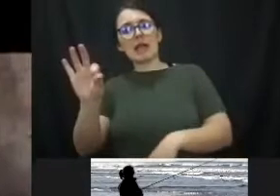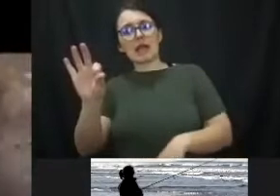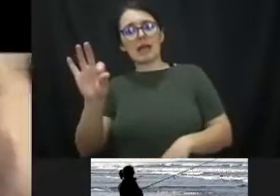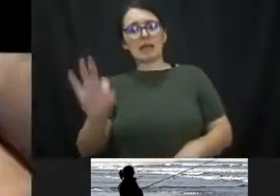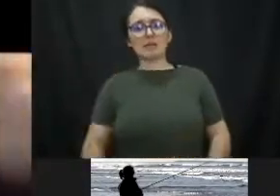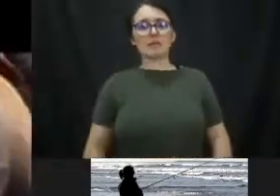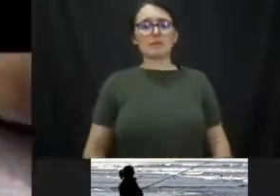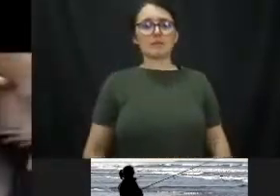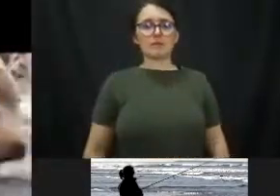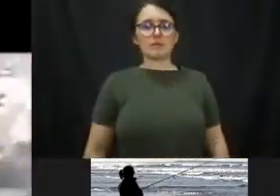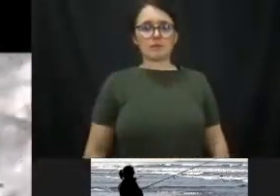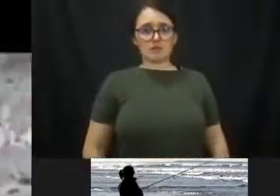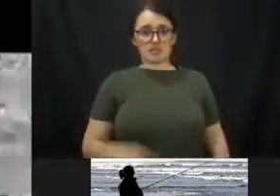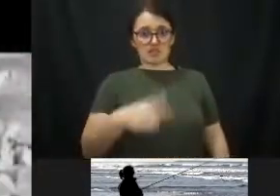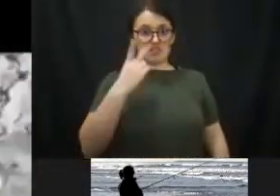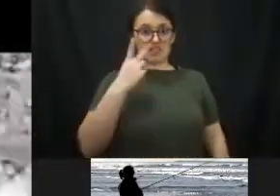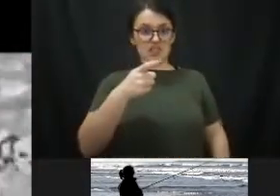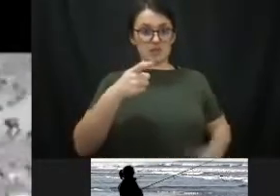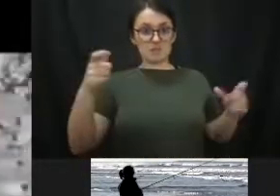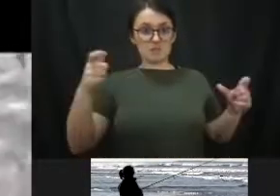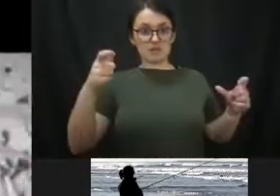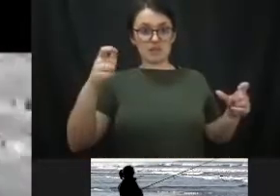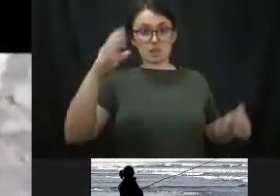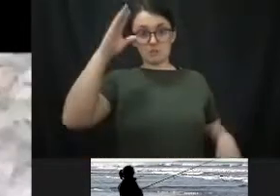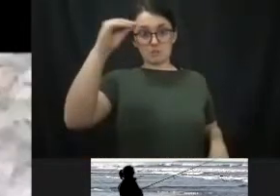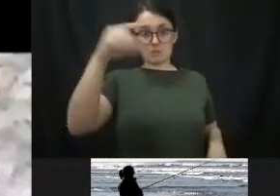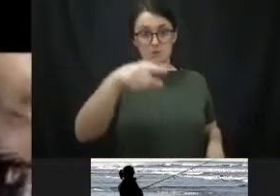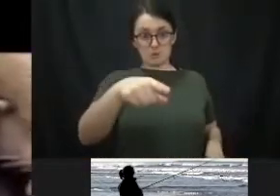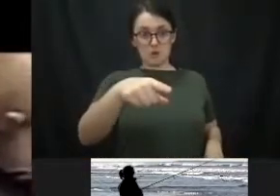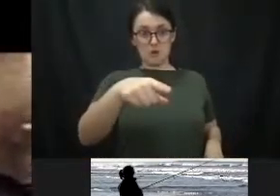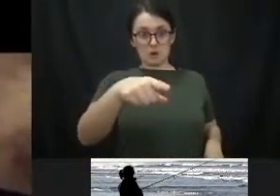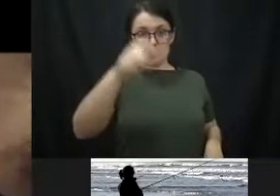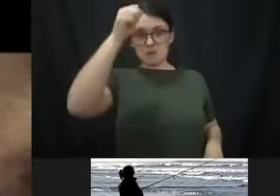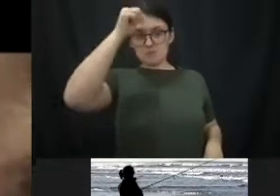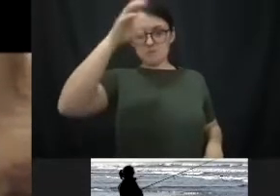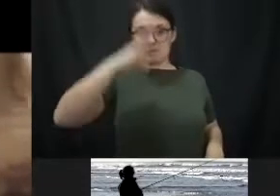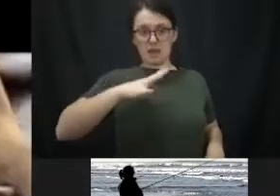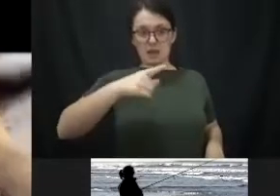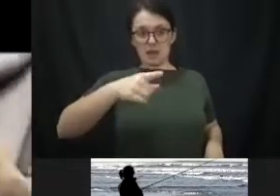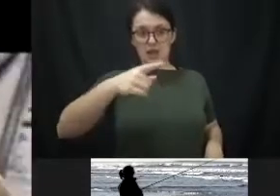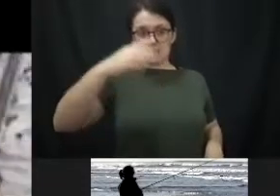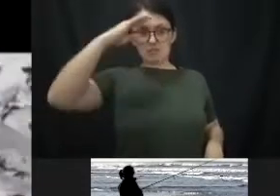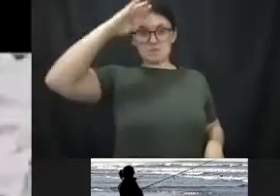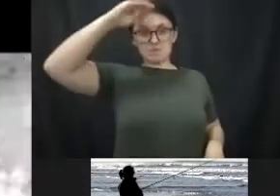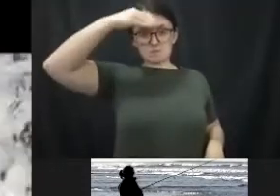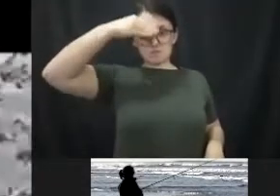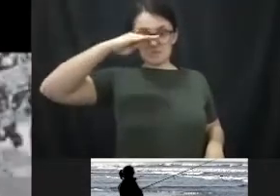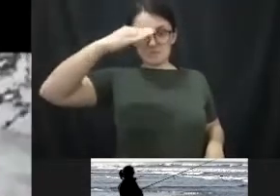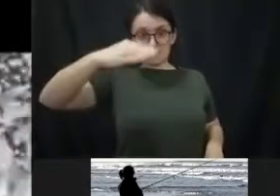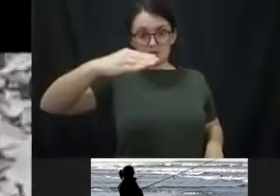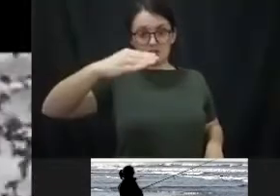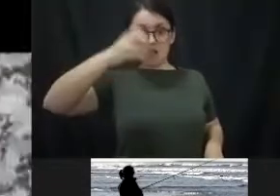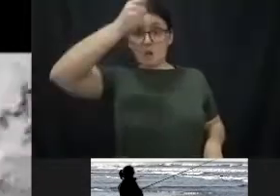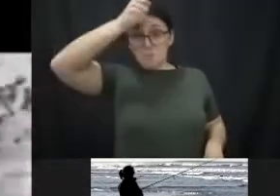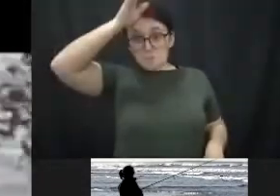there's a big male. He's got a huge forehead. Look at that big forehead. And then there's one with a mohawk.